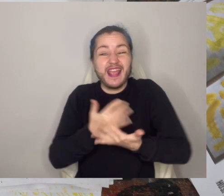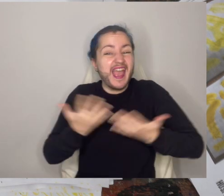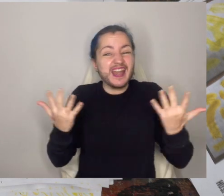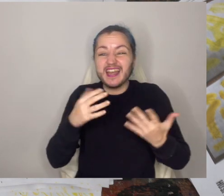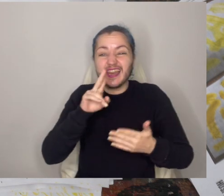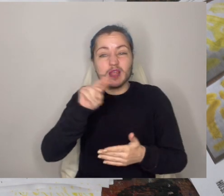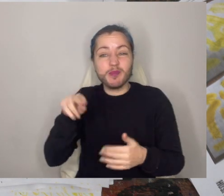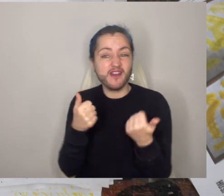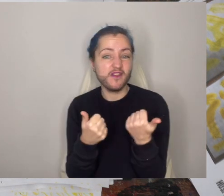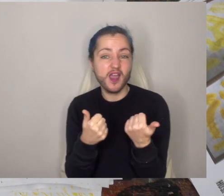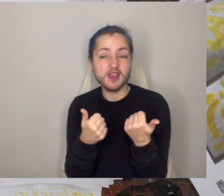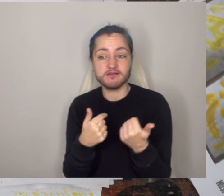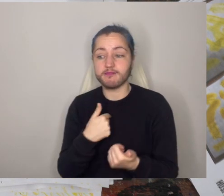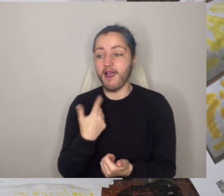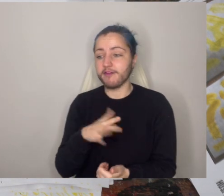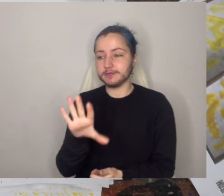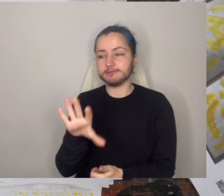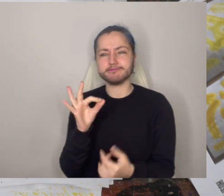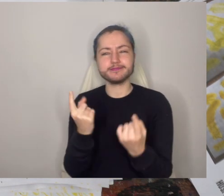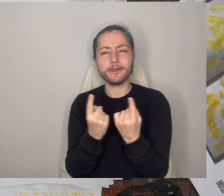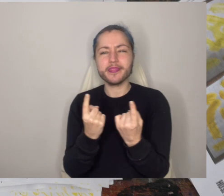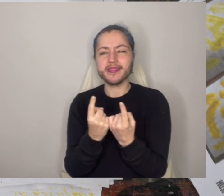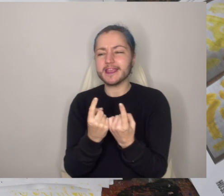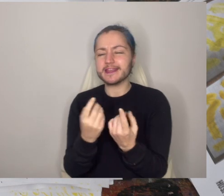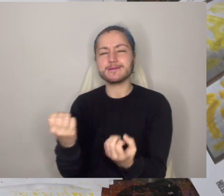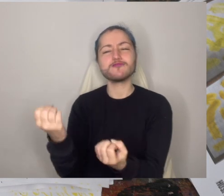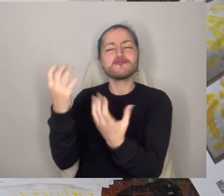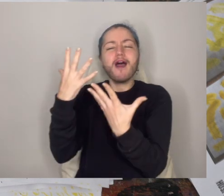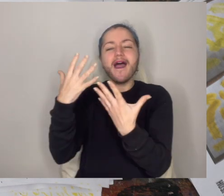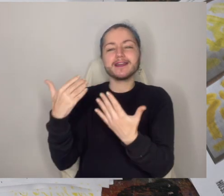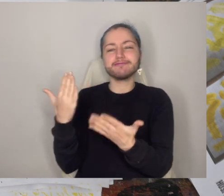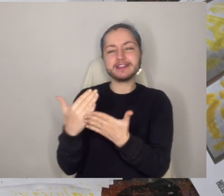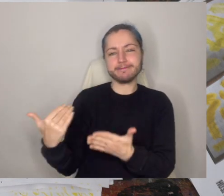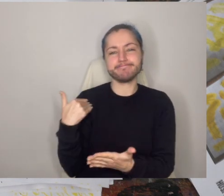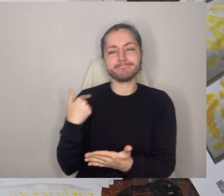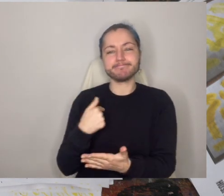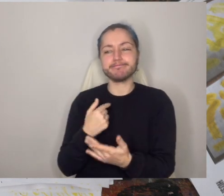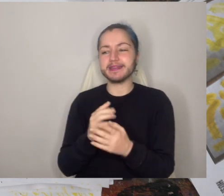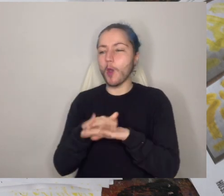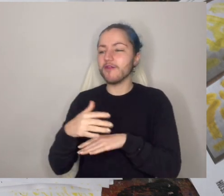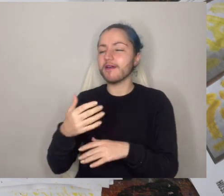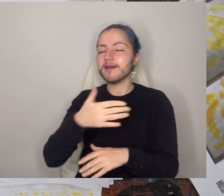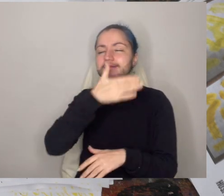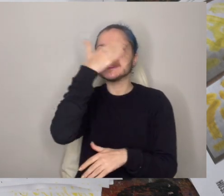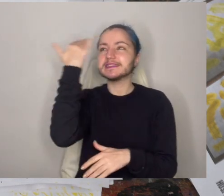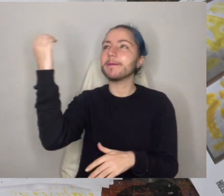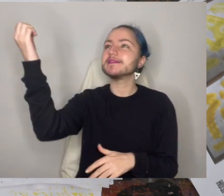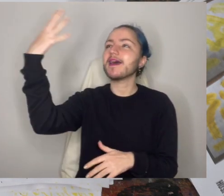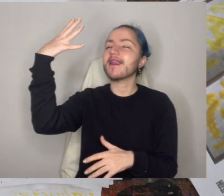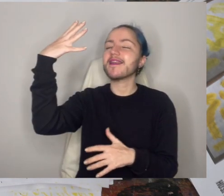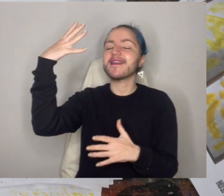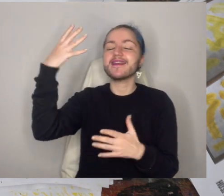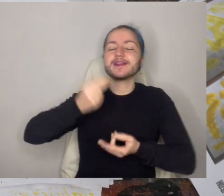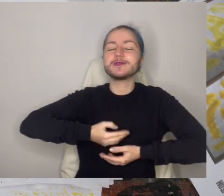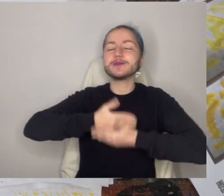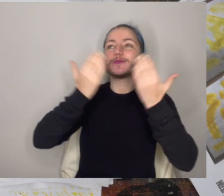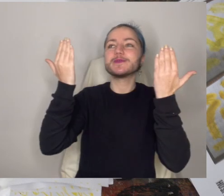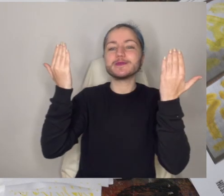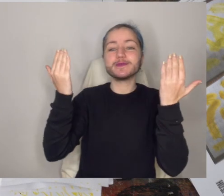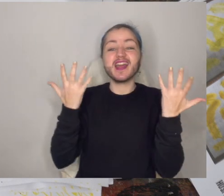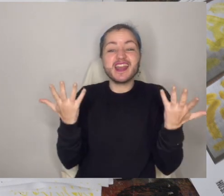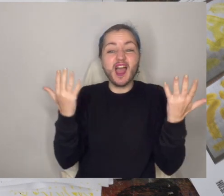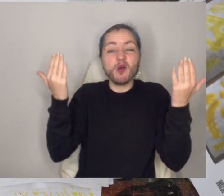chosen some really bright sunshine yellows. So we've got lemon yellows and like more of a buttercup yellow, and